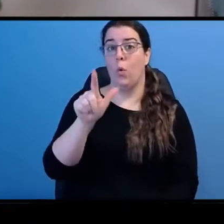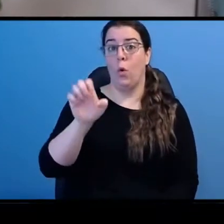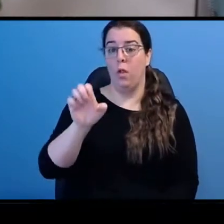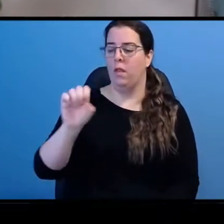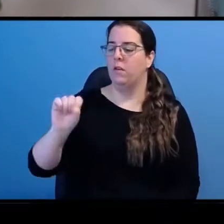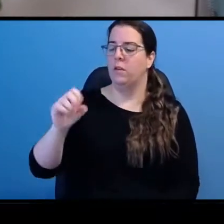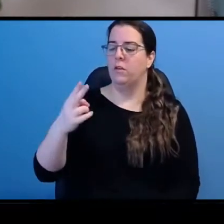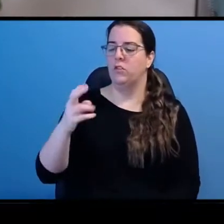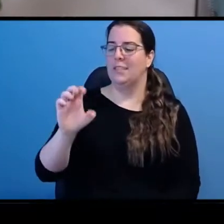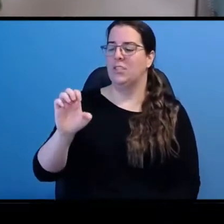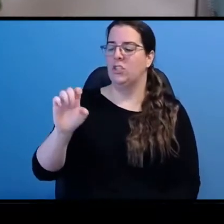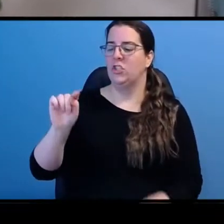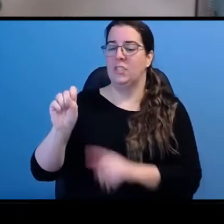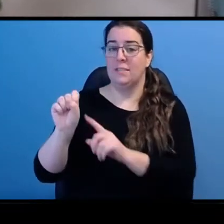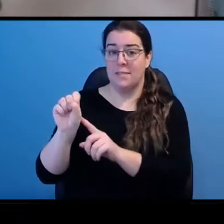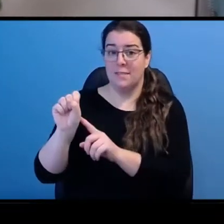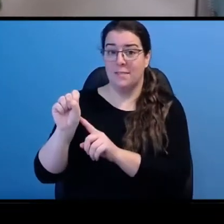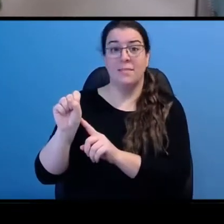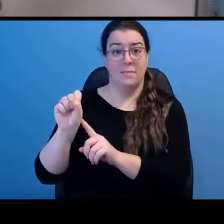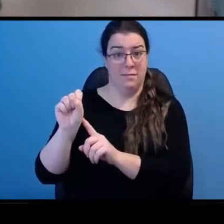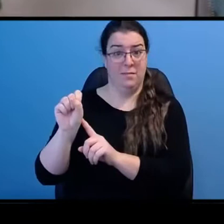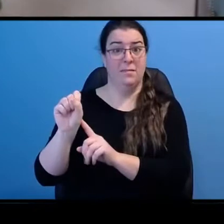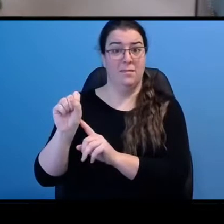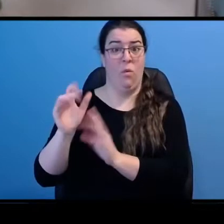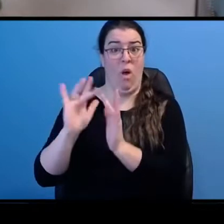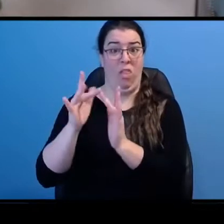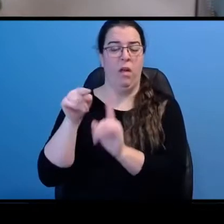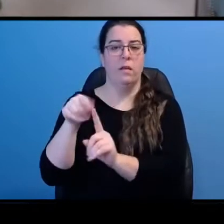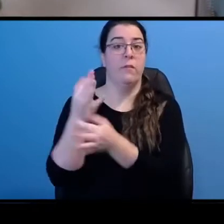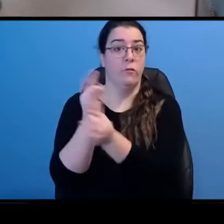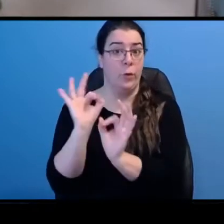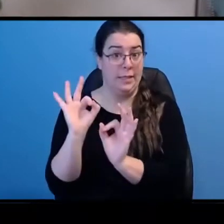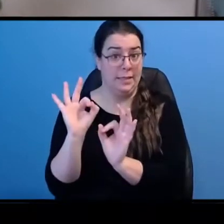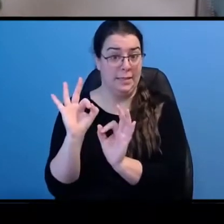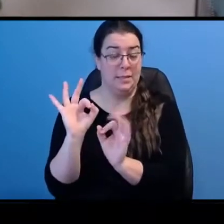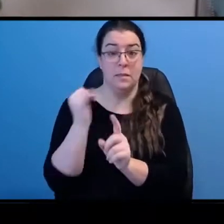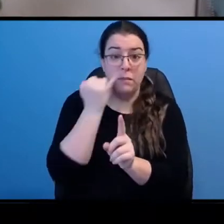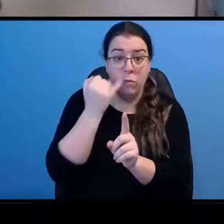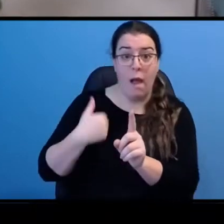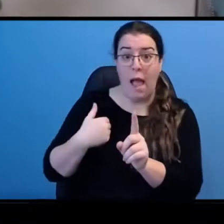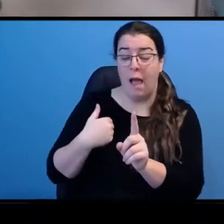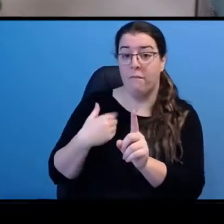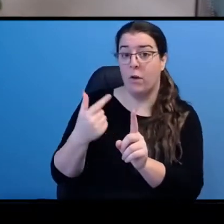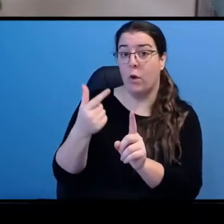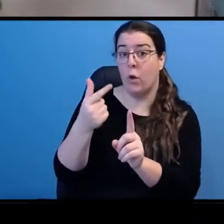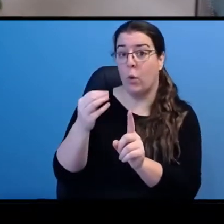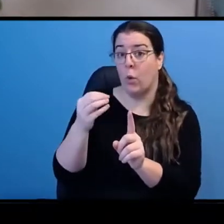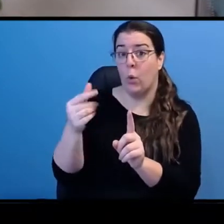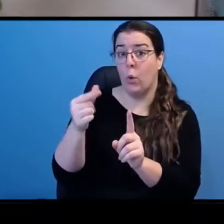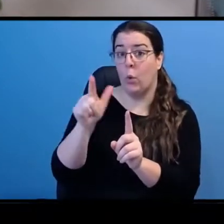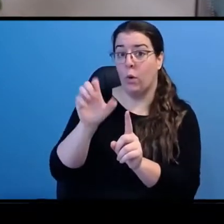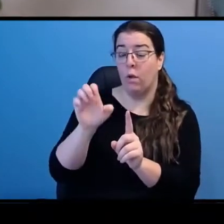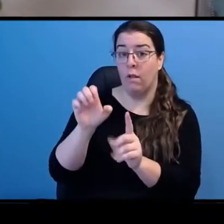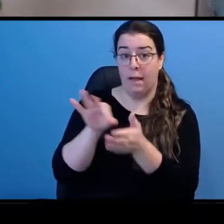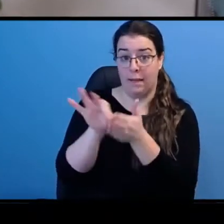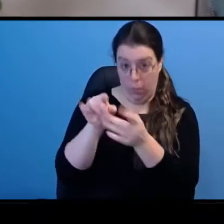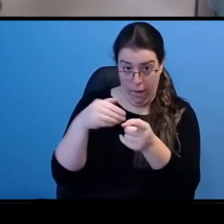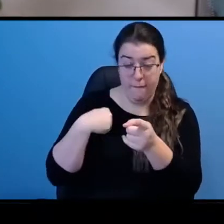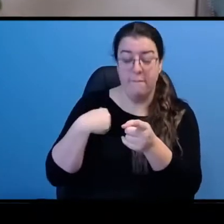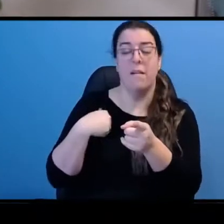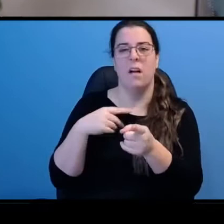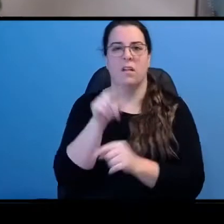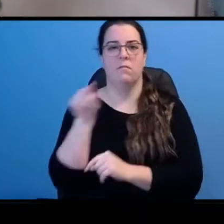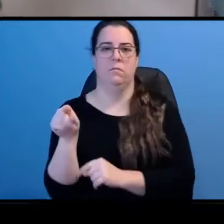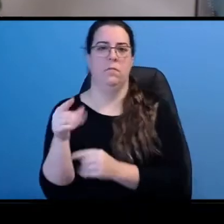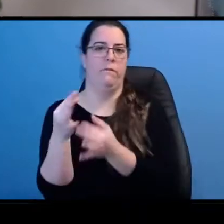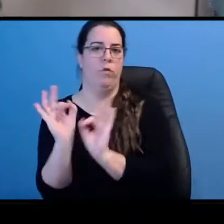free program that you can access if you have a Google account, which is also free to sign up for. So you can do a